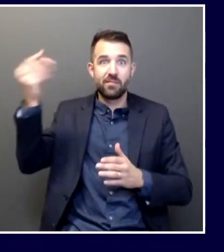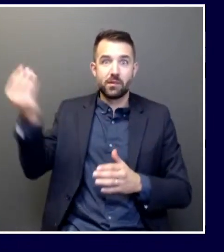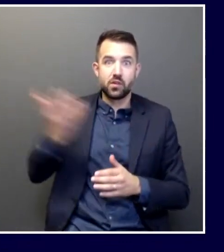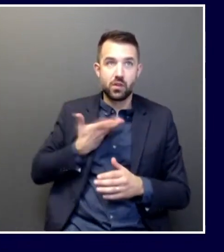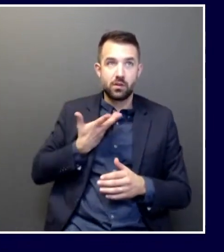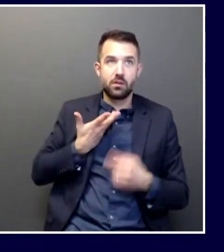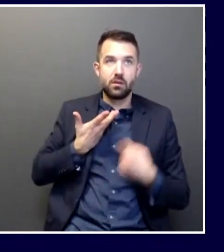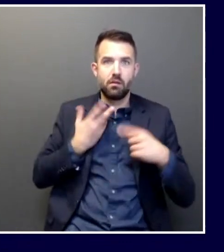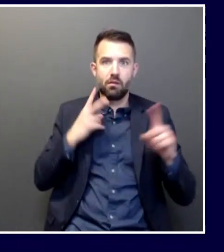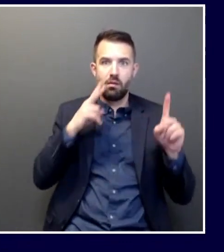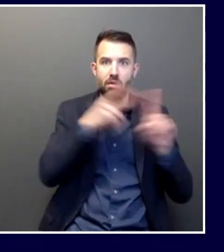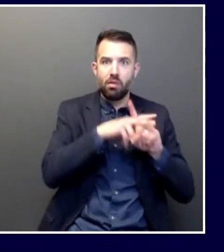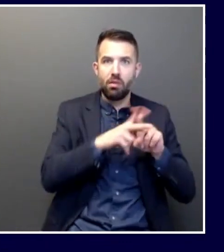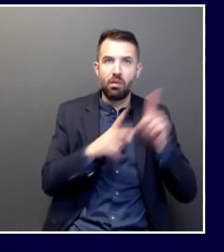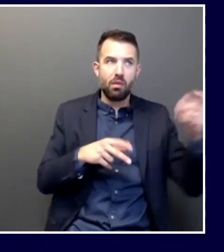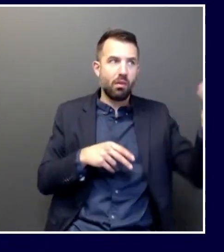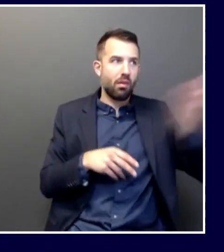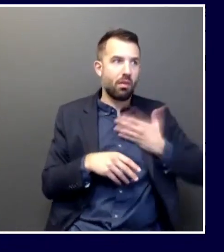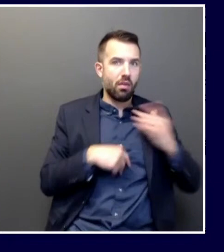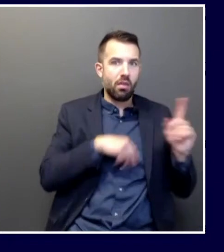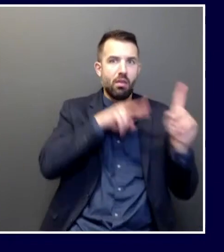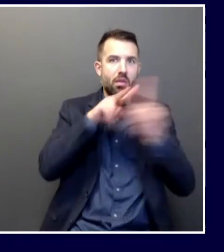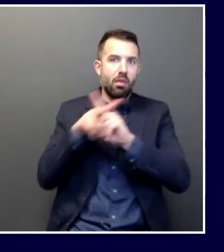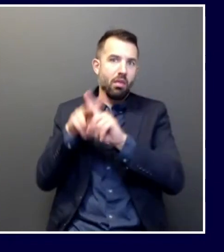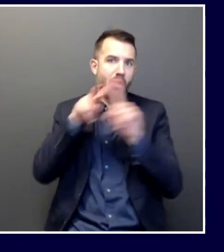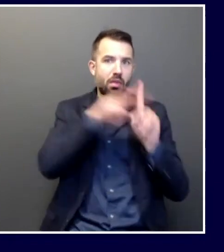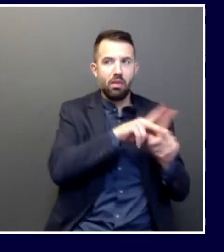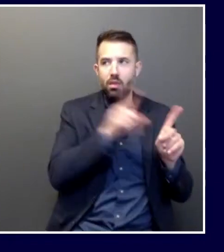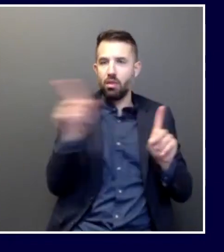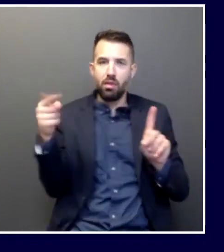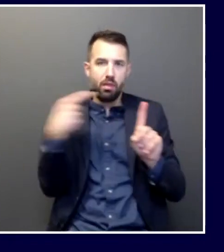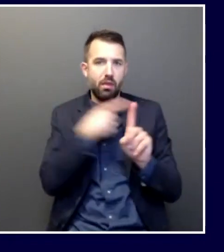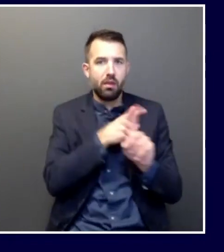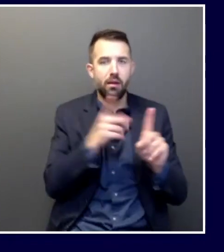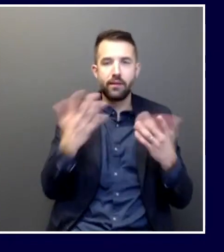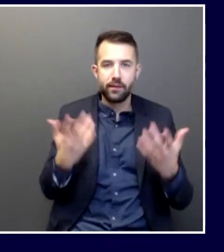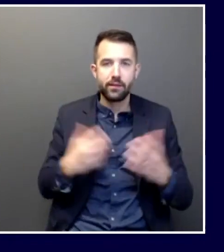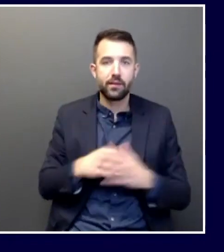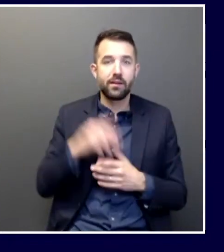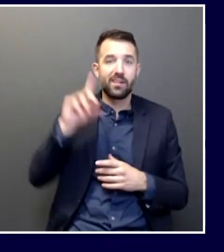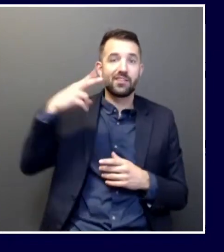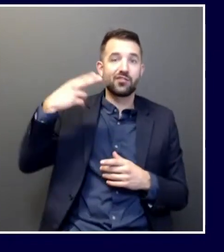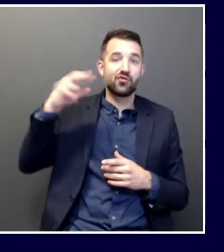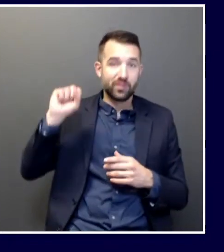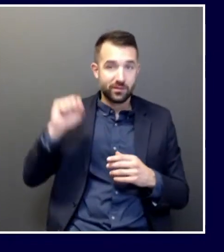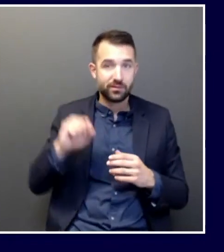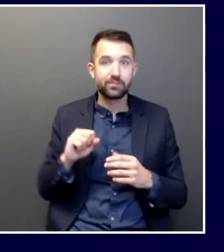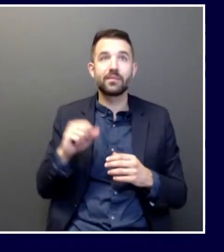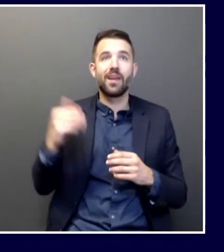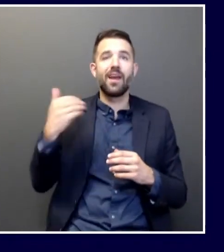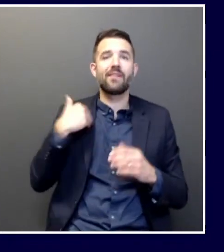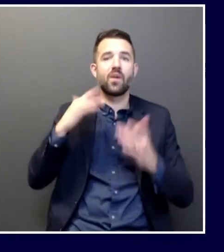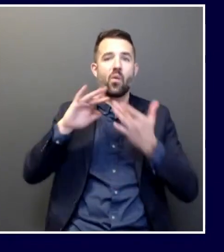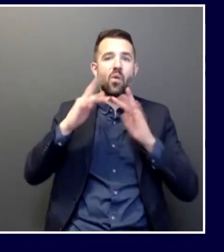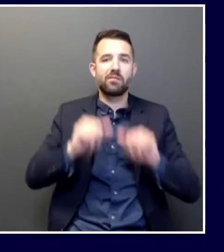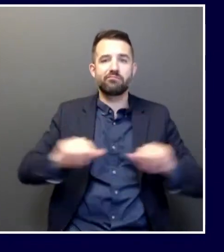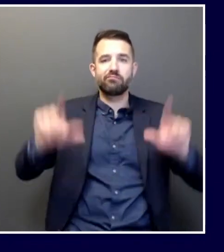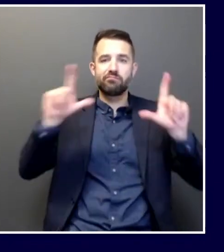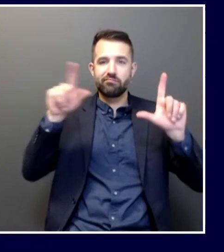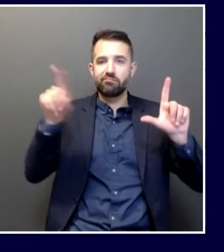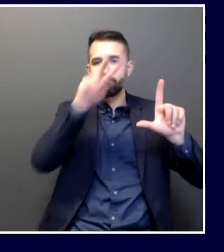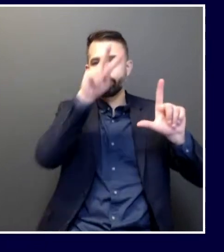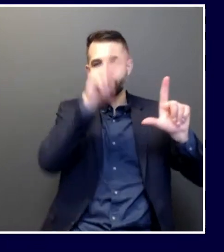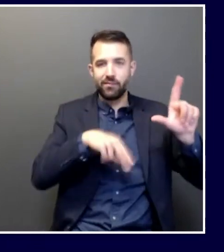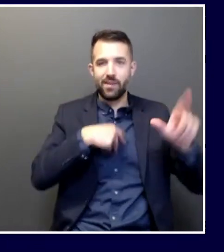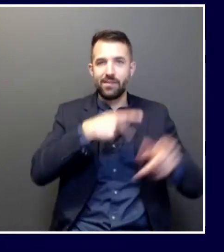everybody. We do now have on the DHHS homepage a recruitment and retention toolkit that we try to put up all